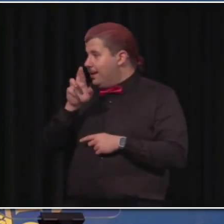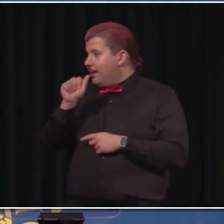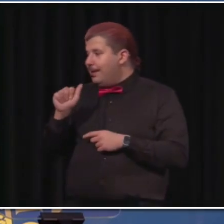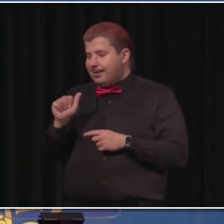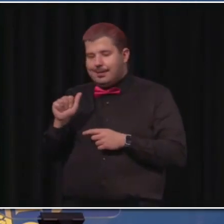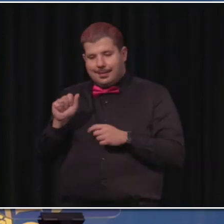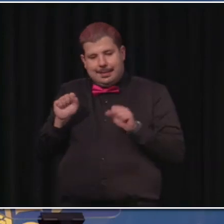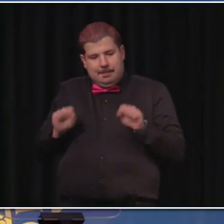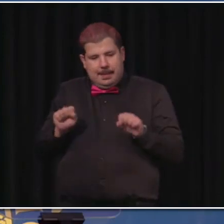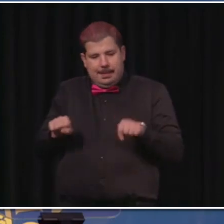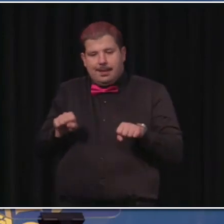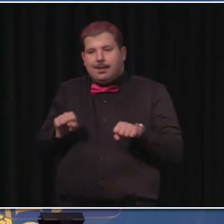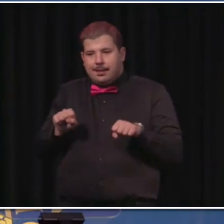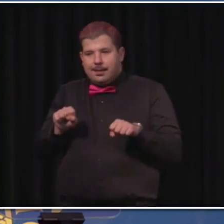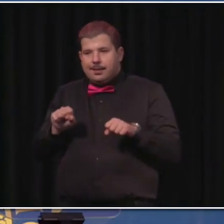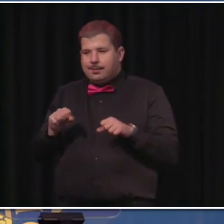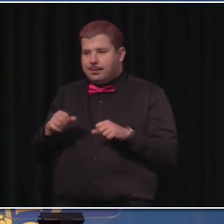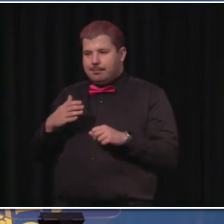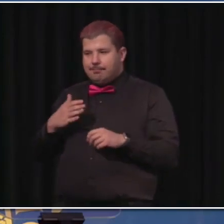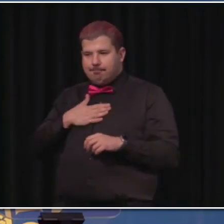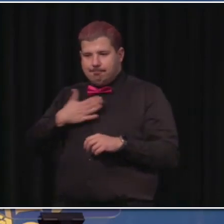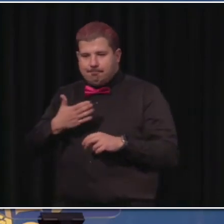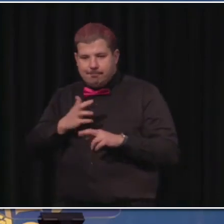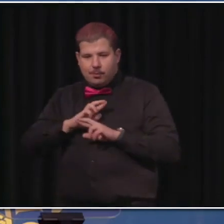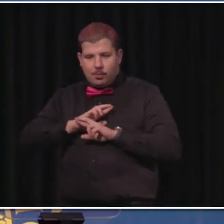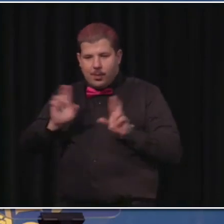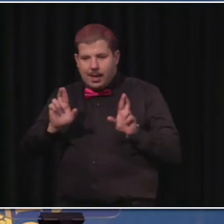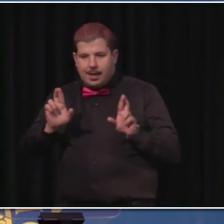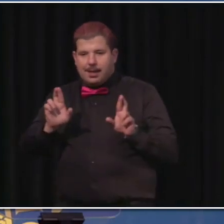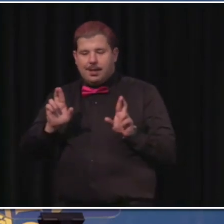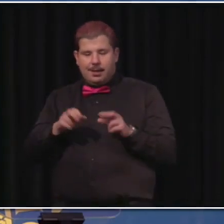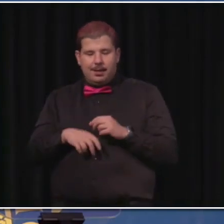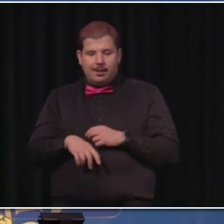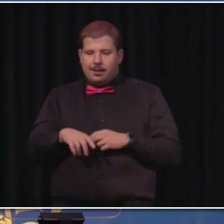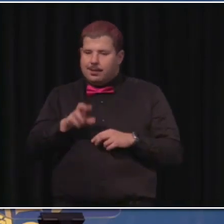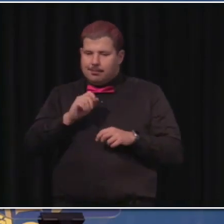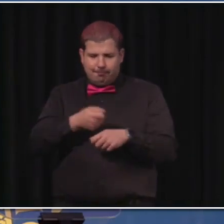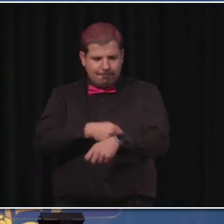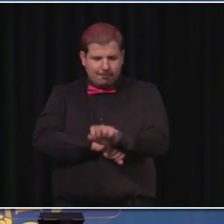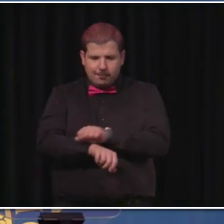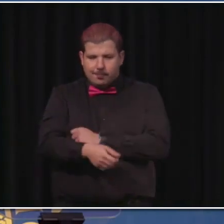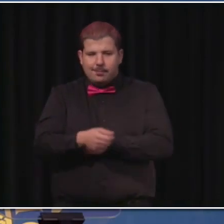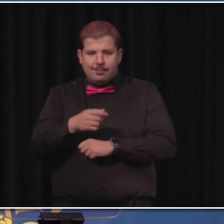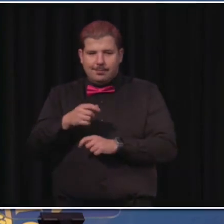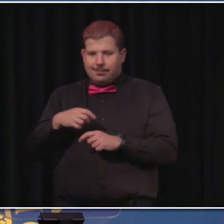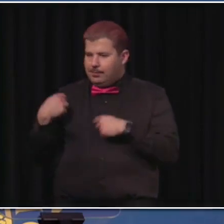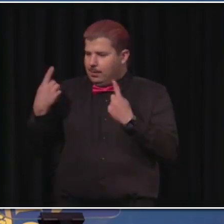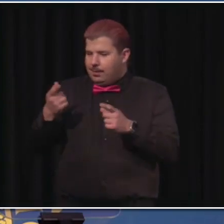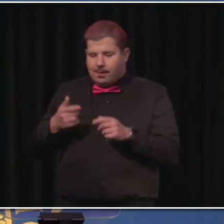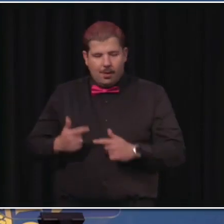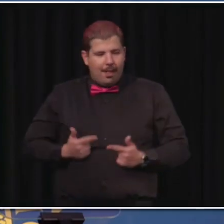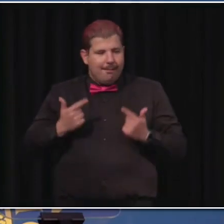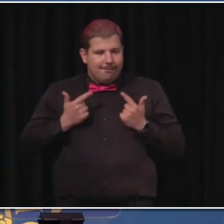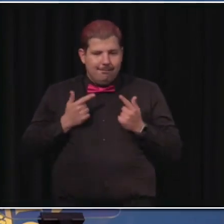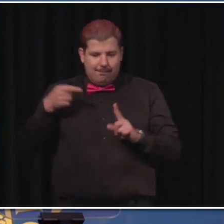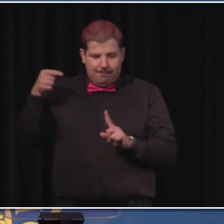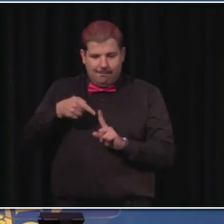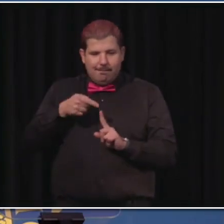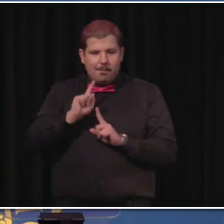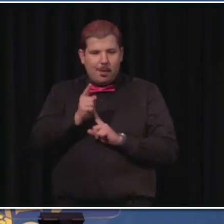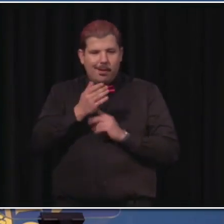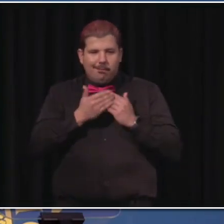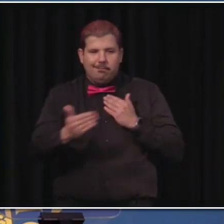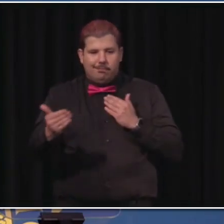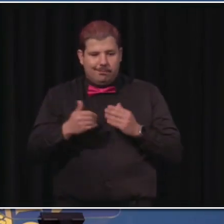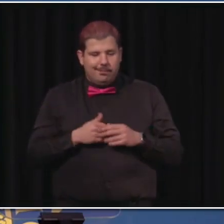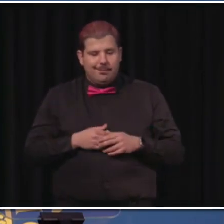heart, more than the spirit to do that. She's ready. She's really prepared, I think, her whole life for this moment. And so I'm very, very proud to be